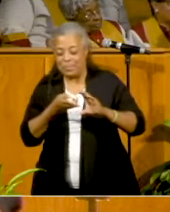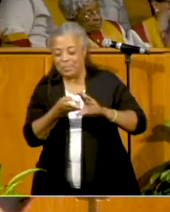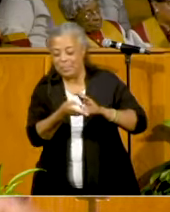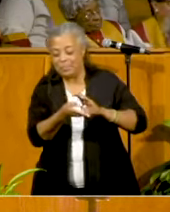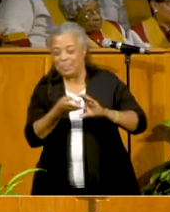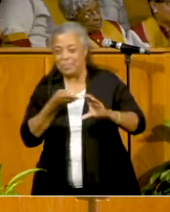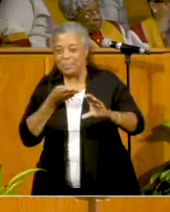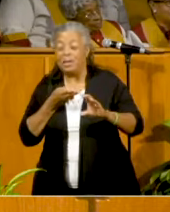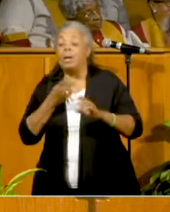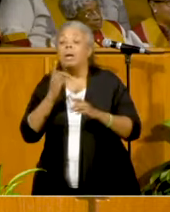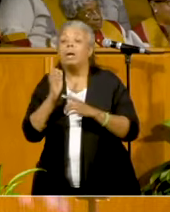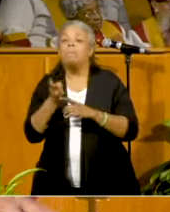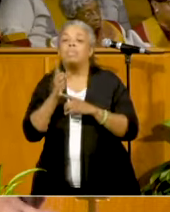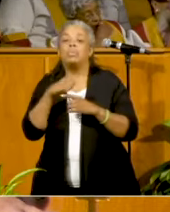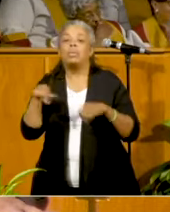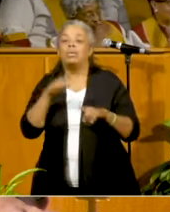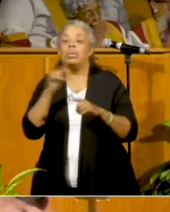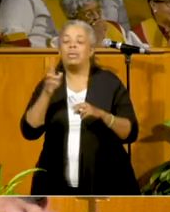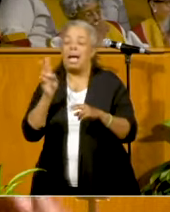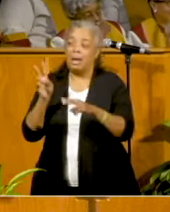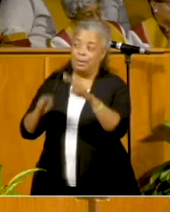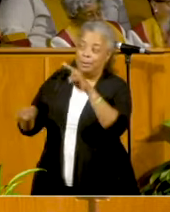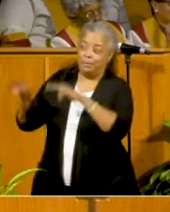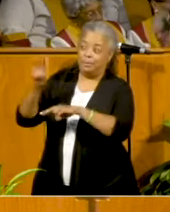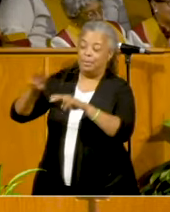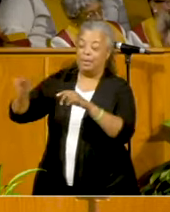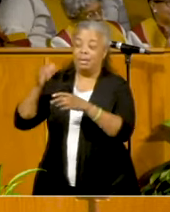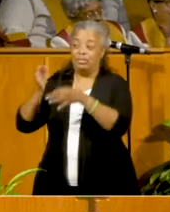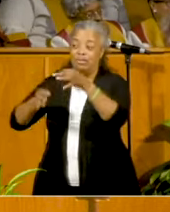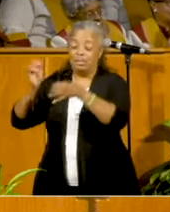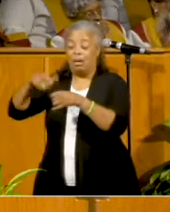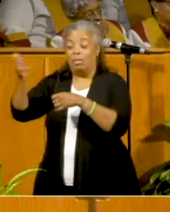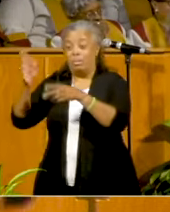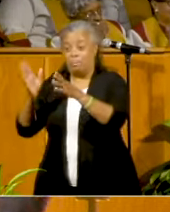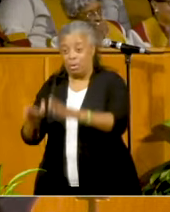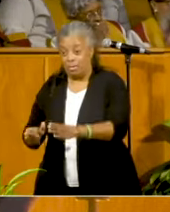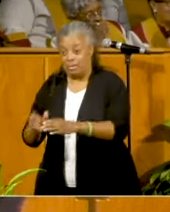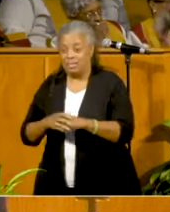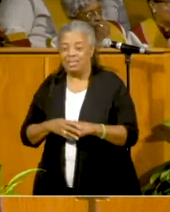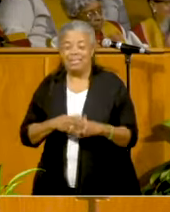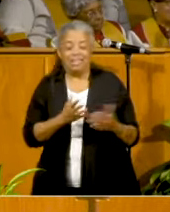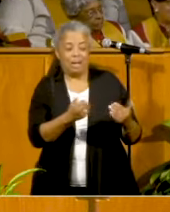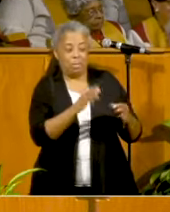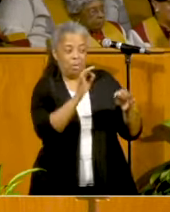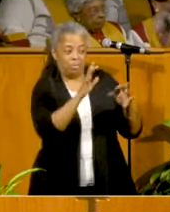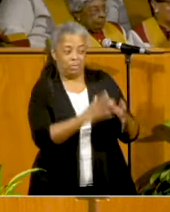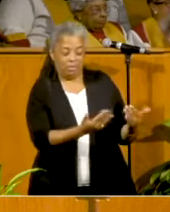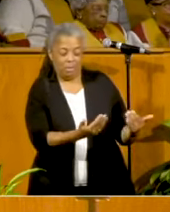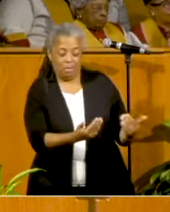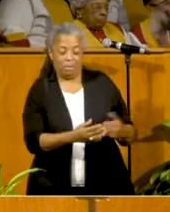Moments when you're not judging someone else's walk. Come on, preacher, stay right there.